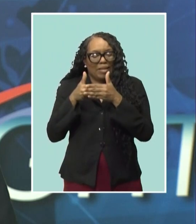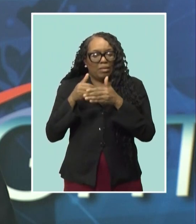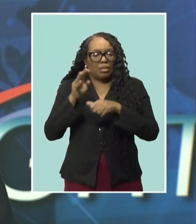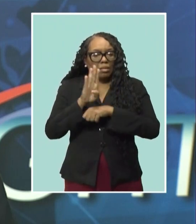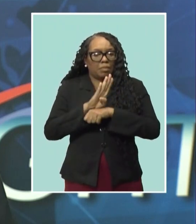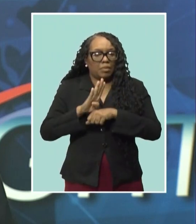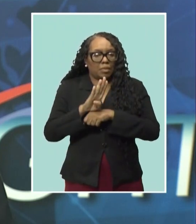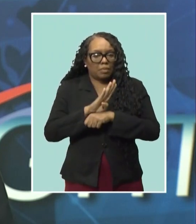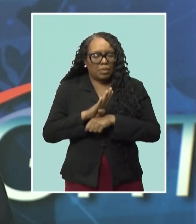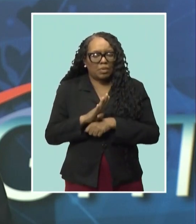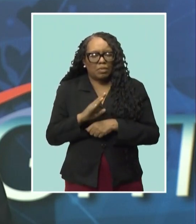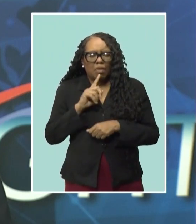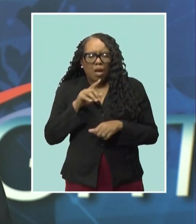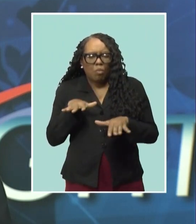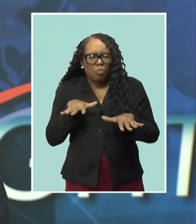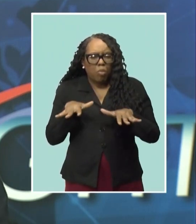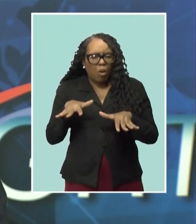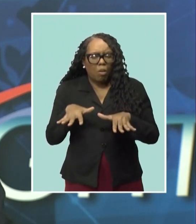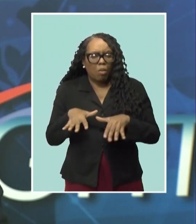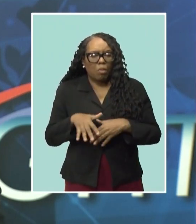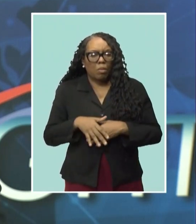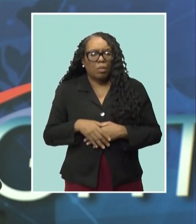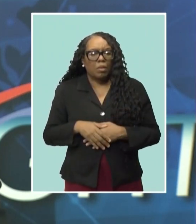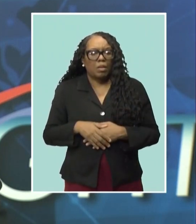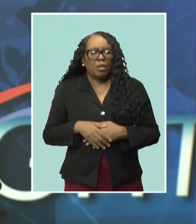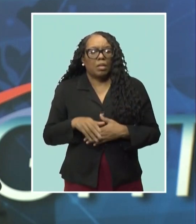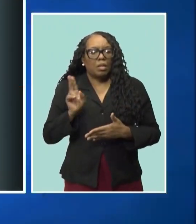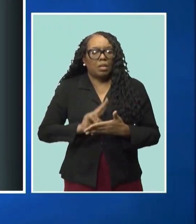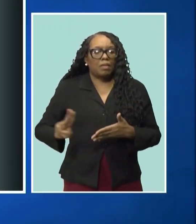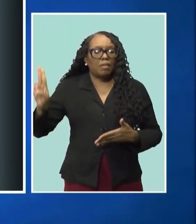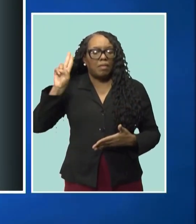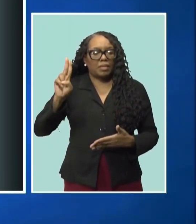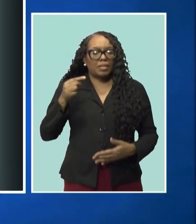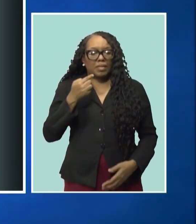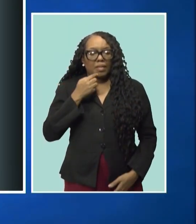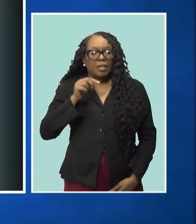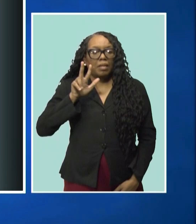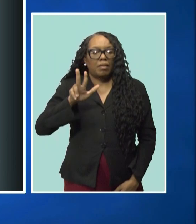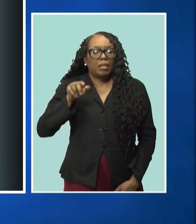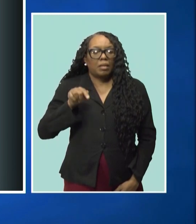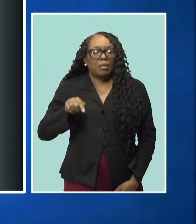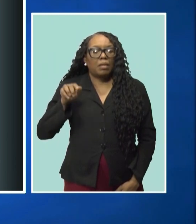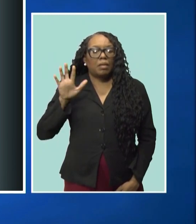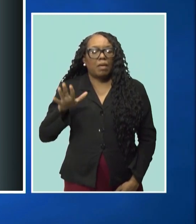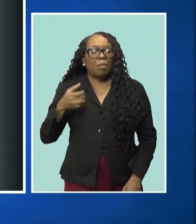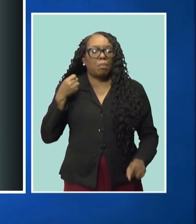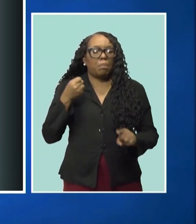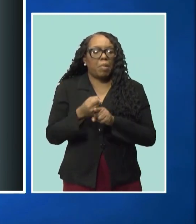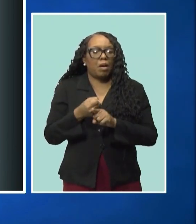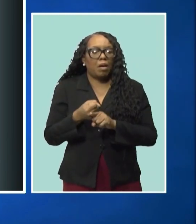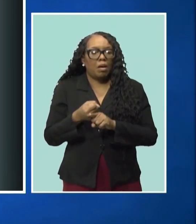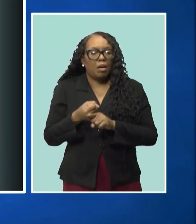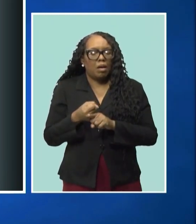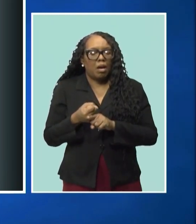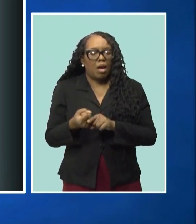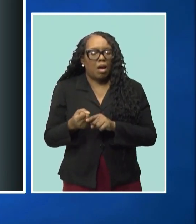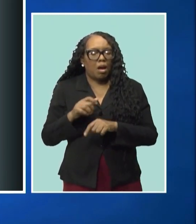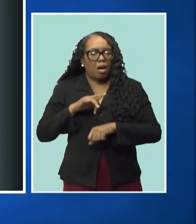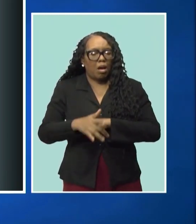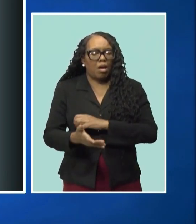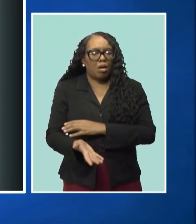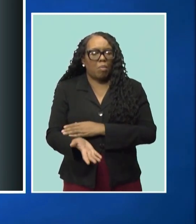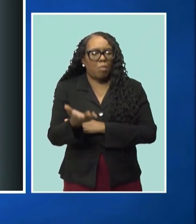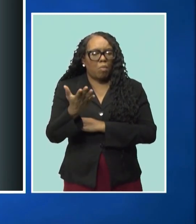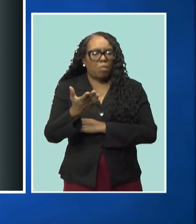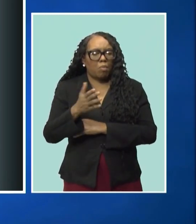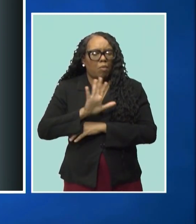Barbados, this time a minor one. According to the Seismic Research Center of the University of the West Indies, the 3.5 magnitude quake